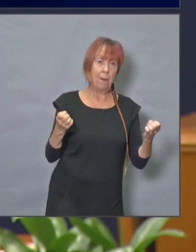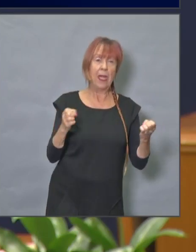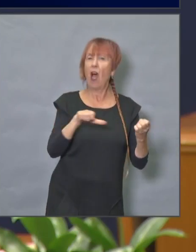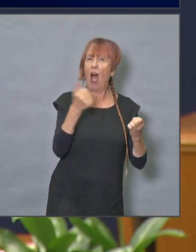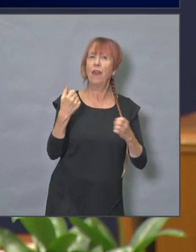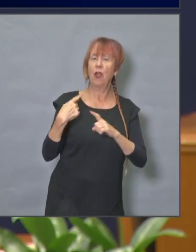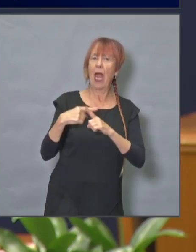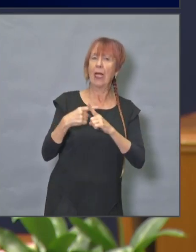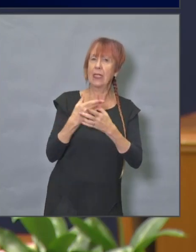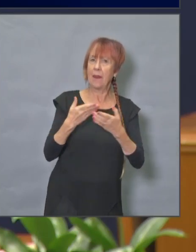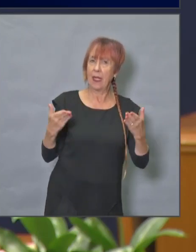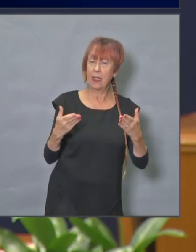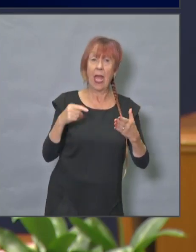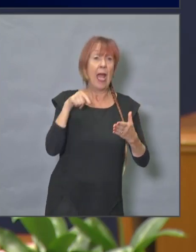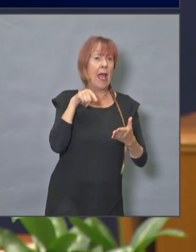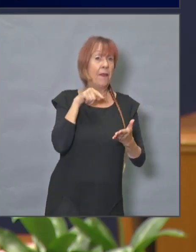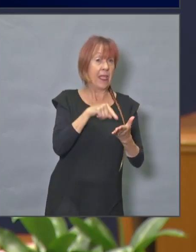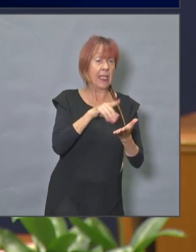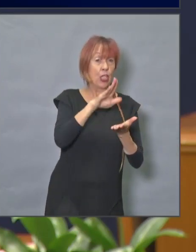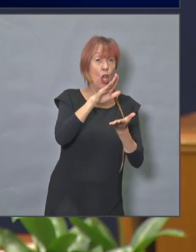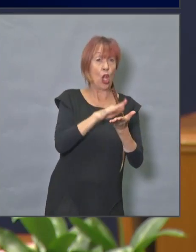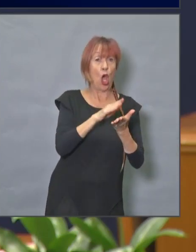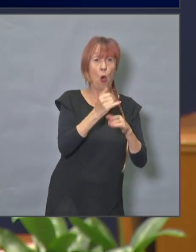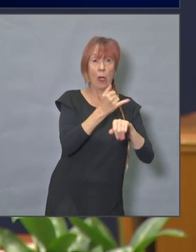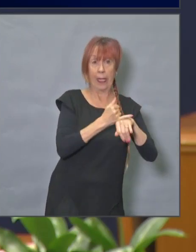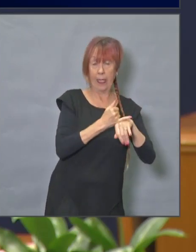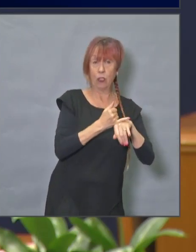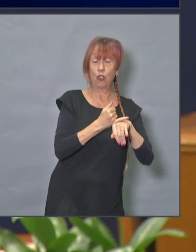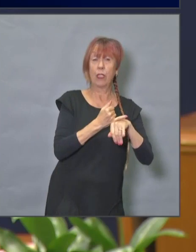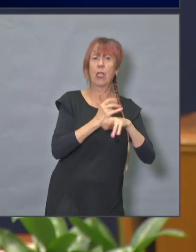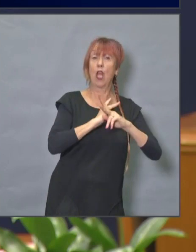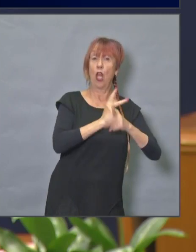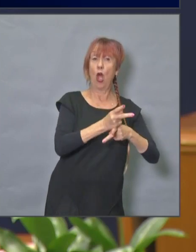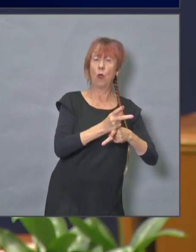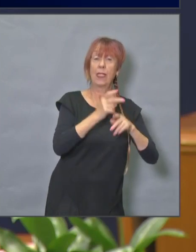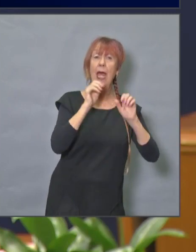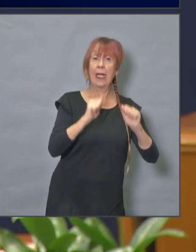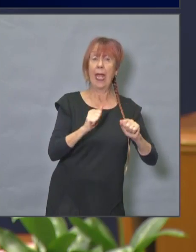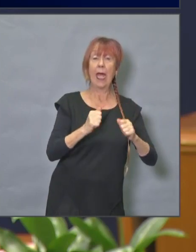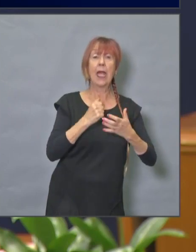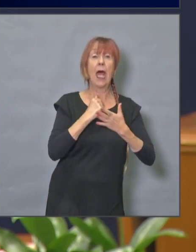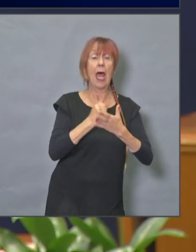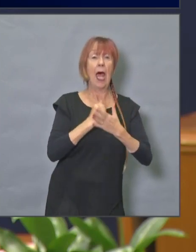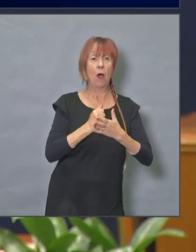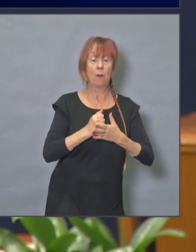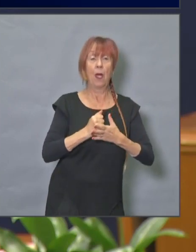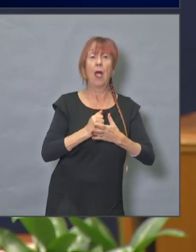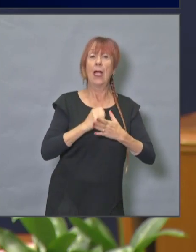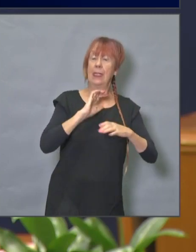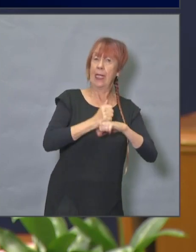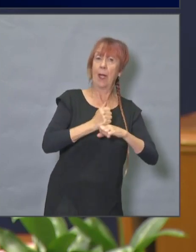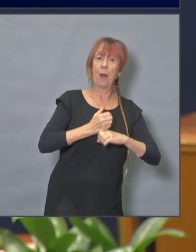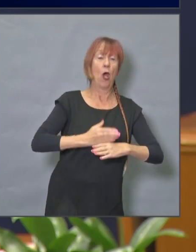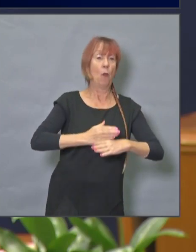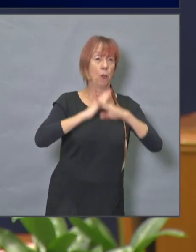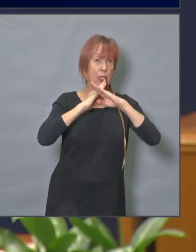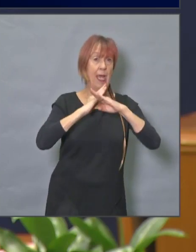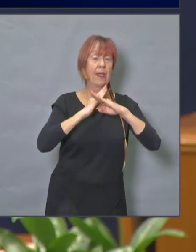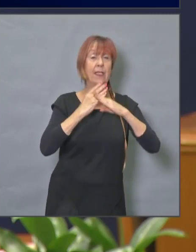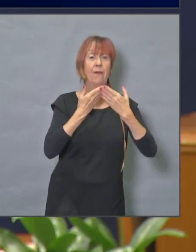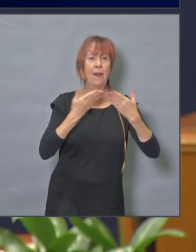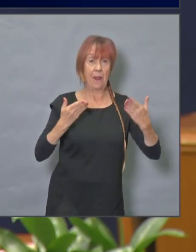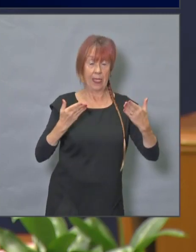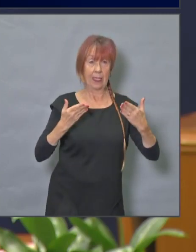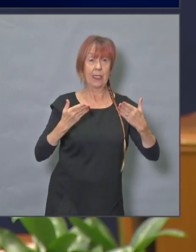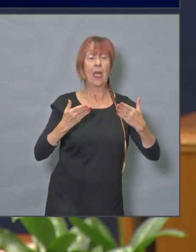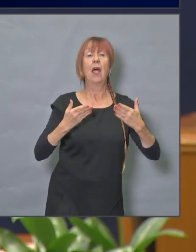These low-interest loans can help with the cost of improvements to protect, prevent, or minimize the same type of disaster